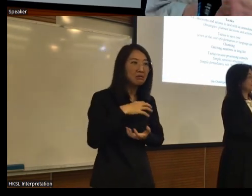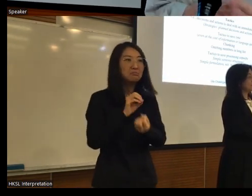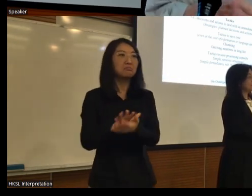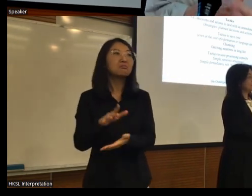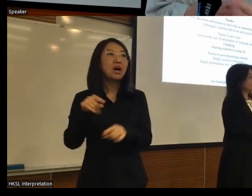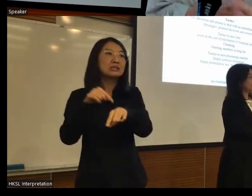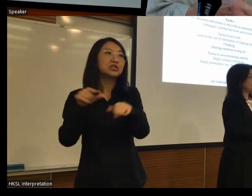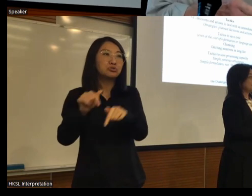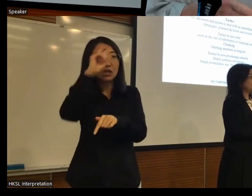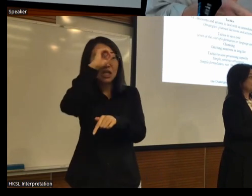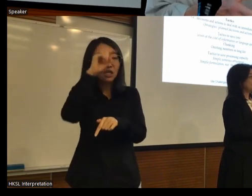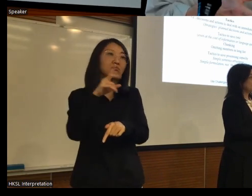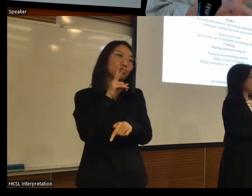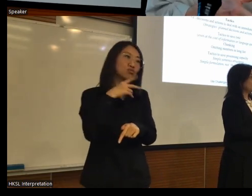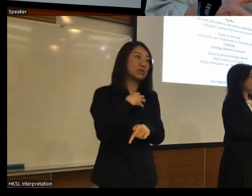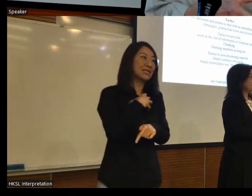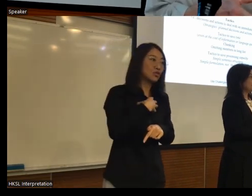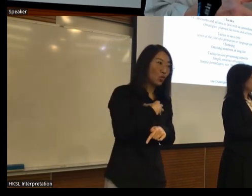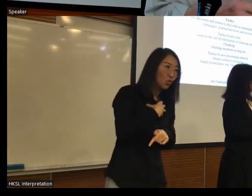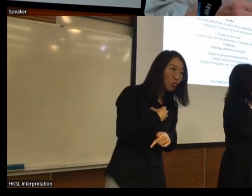at emotions and cognitive